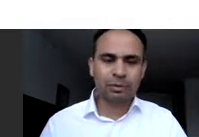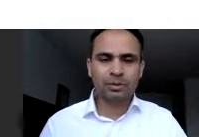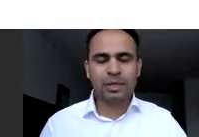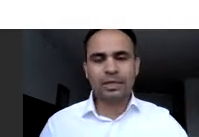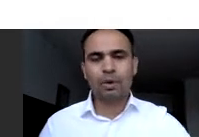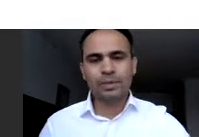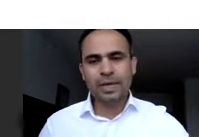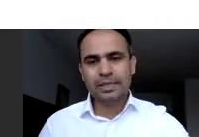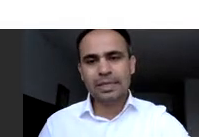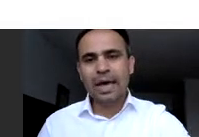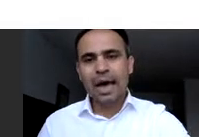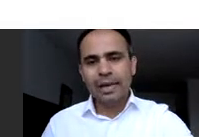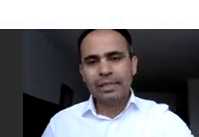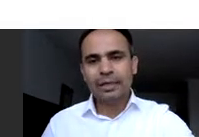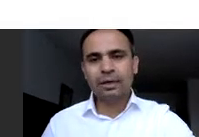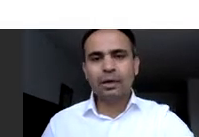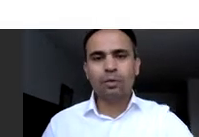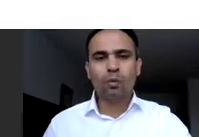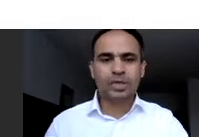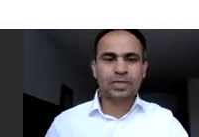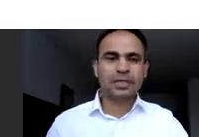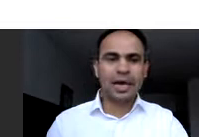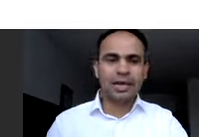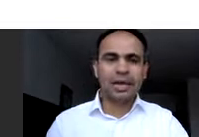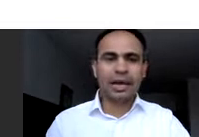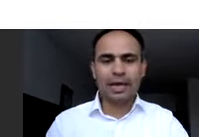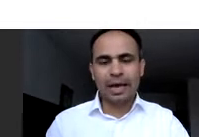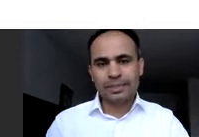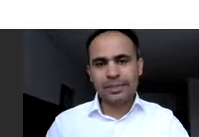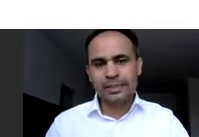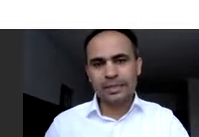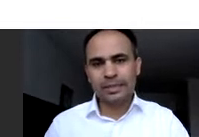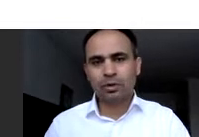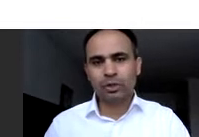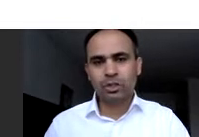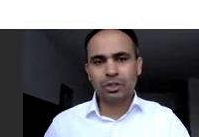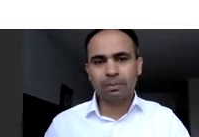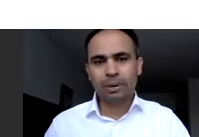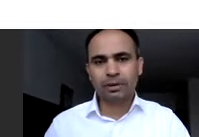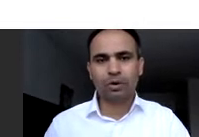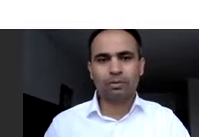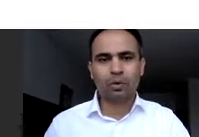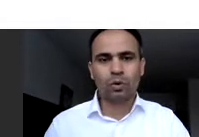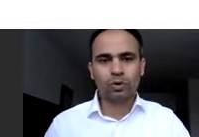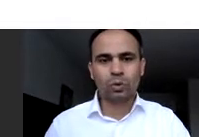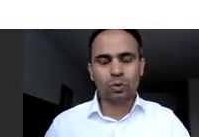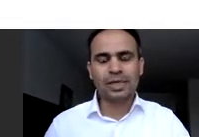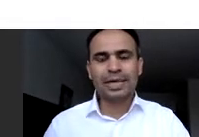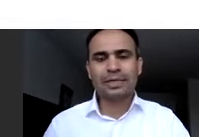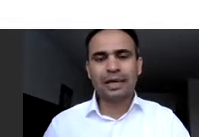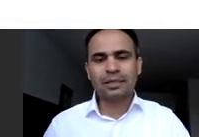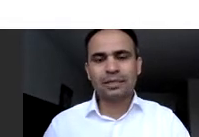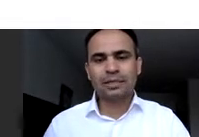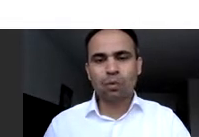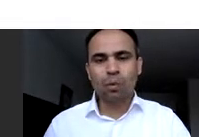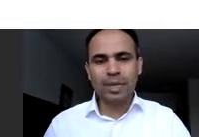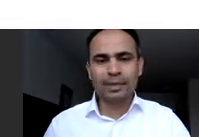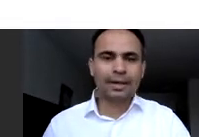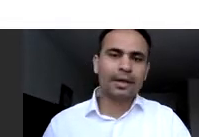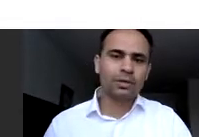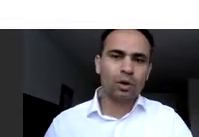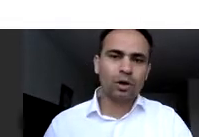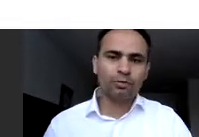digital platforms, and their websites, anything which is any ICT or digital platform or tools that